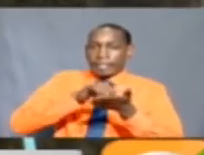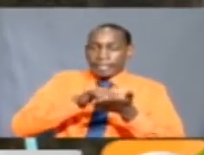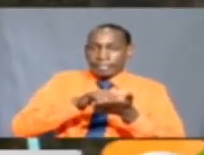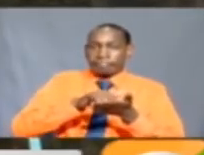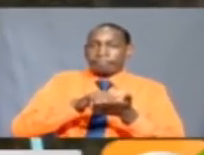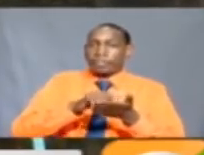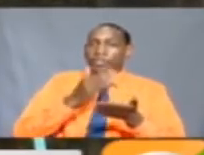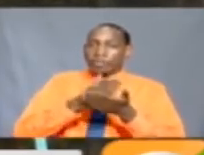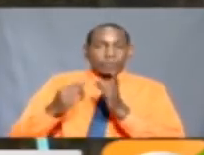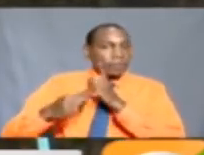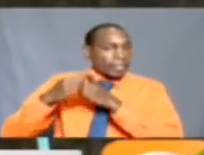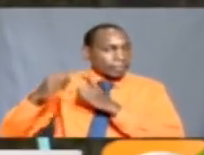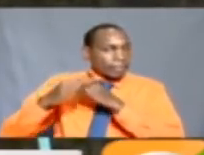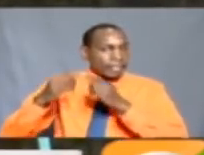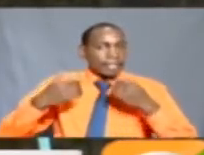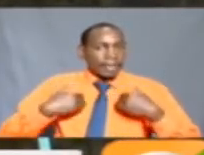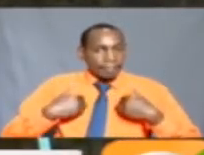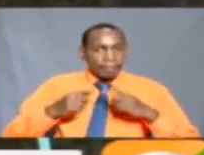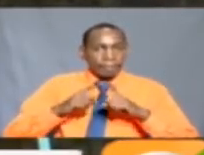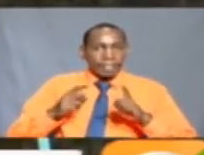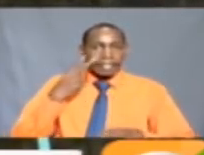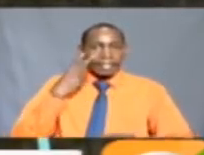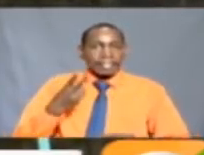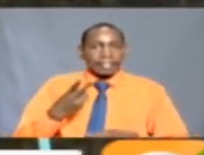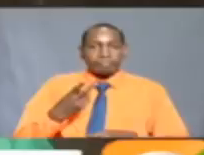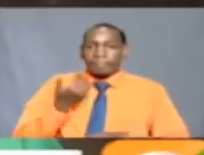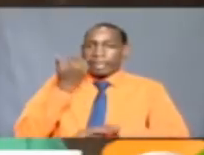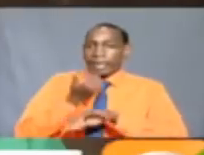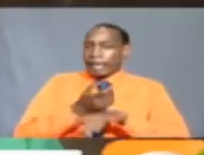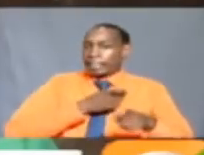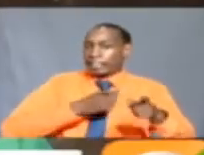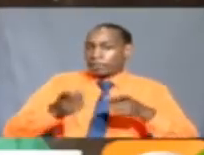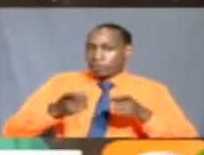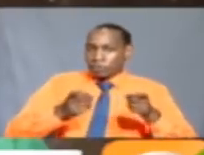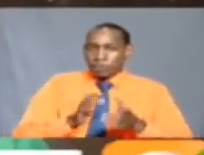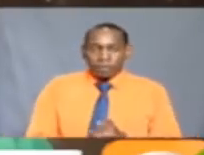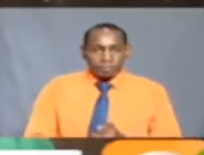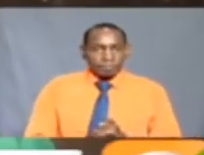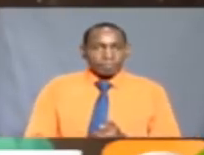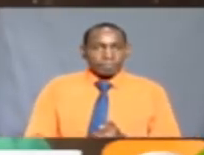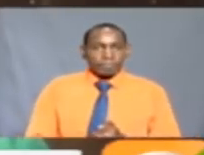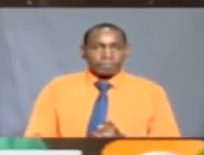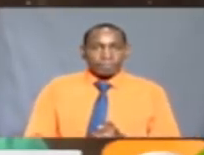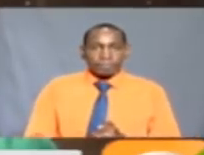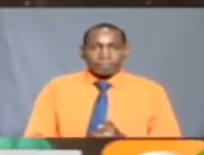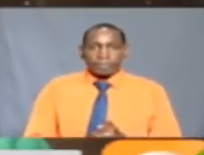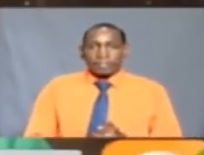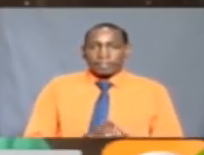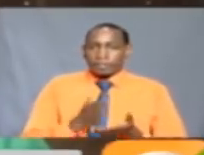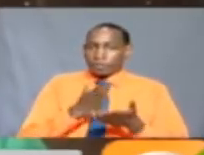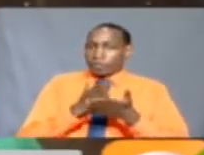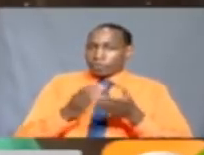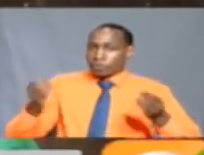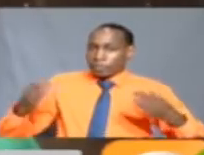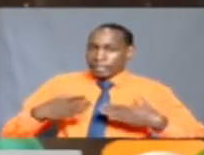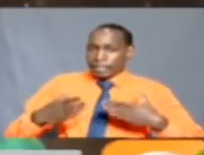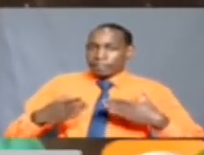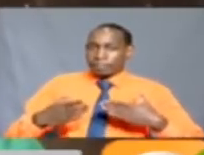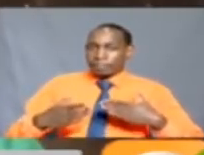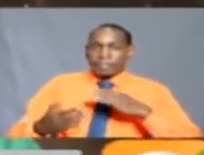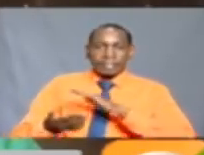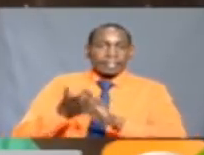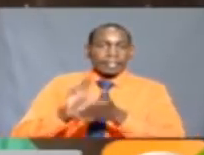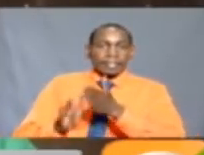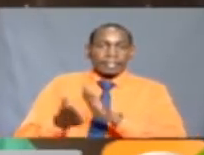with her experience, she finds hard to manage. Ile kabisa inanistuanga na sitakangi kundeal nayo sana